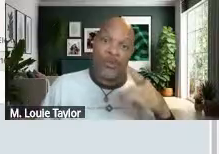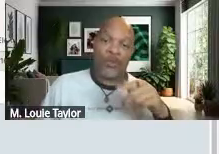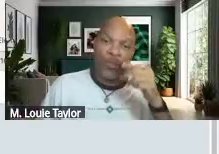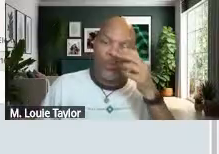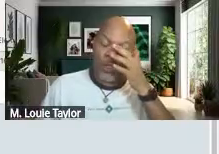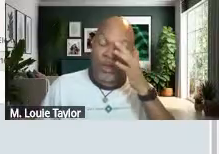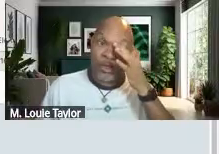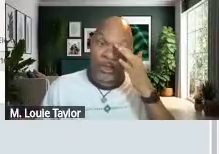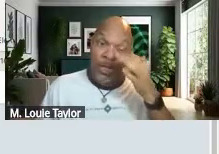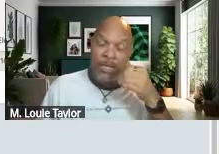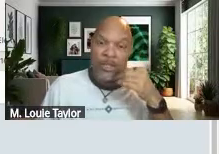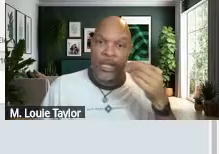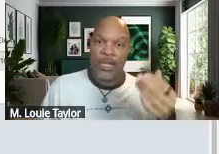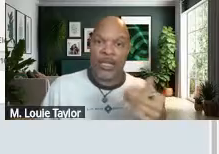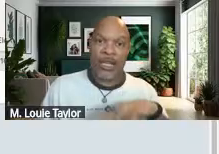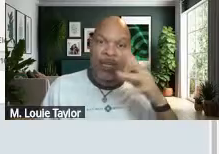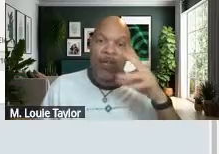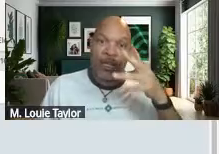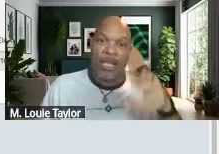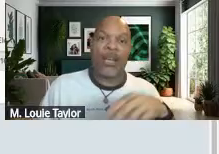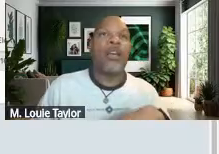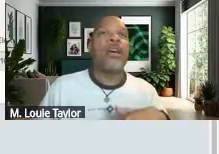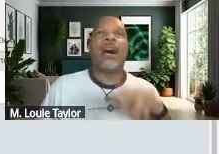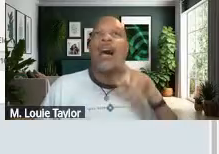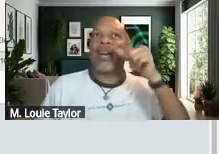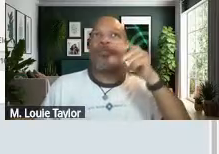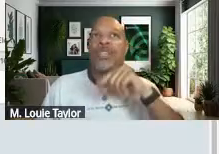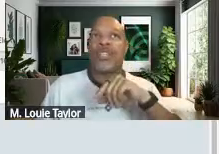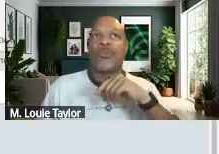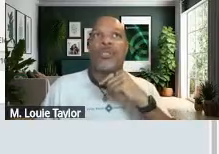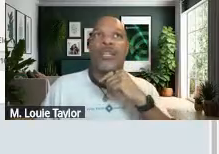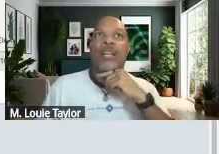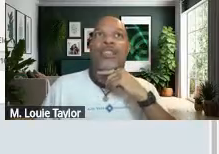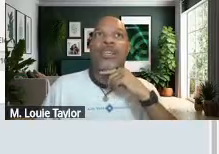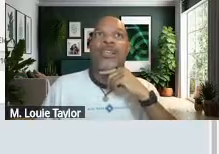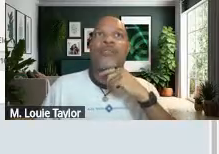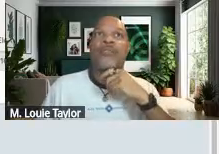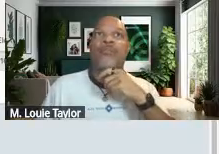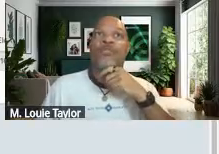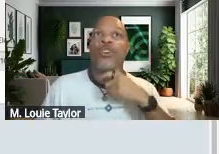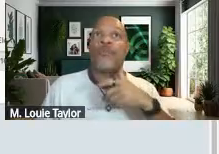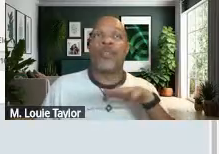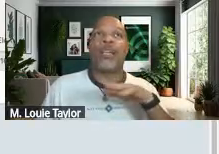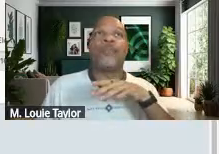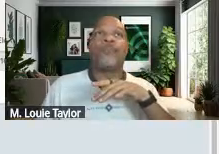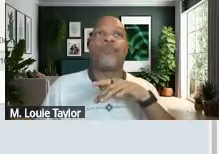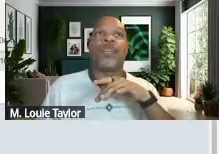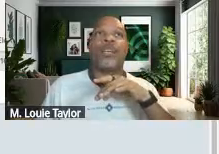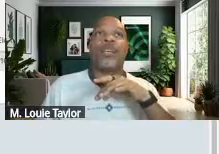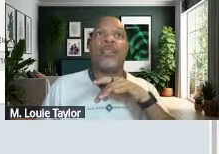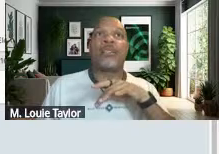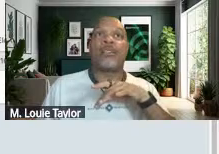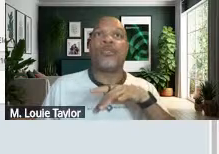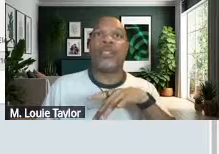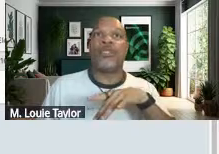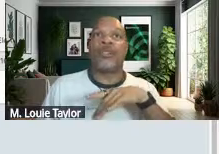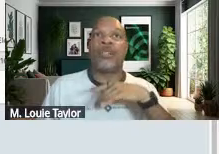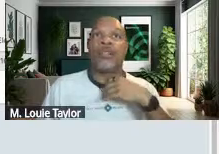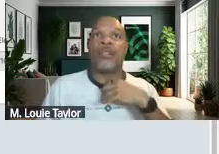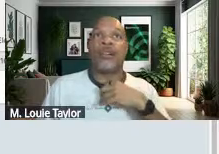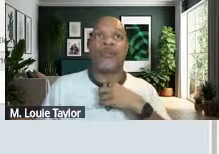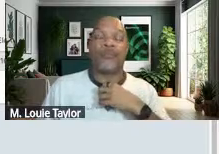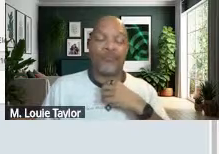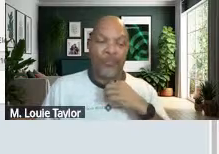new, or someone signed into that link again. I don't think this one does it. I think it hopefully is only